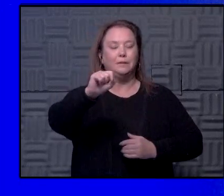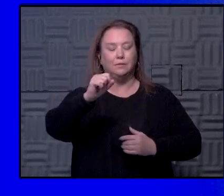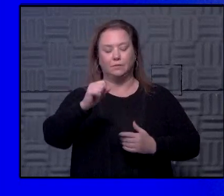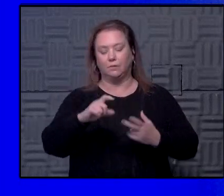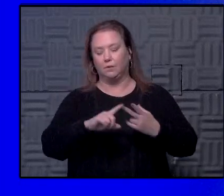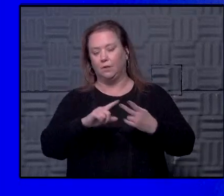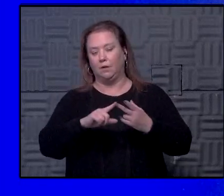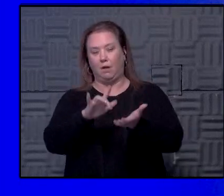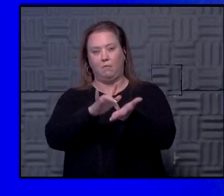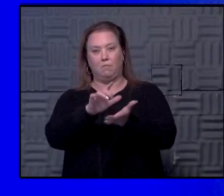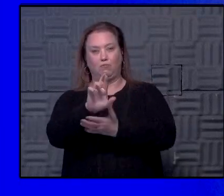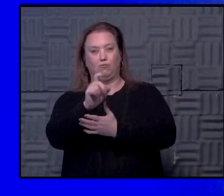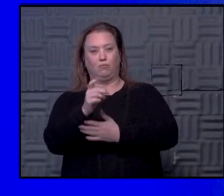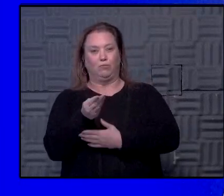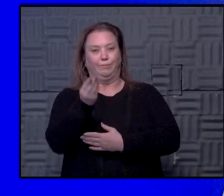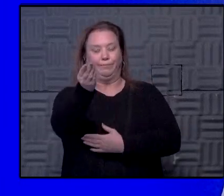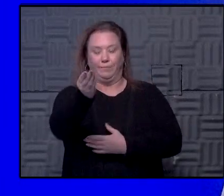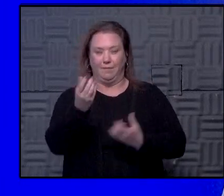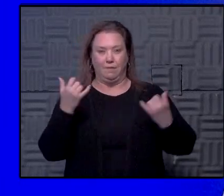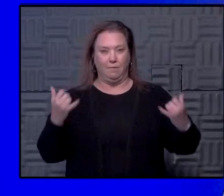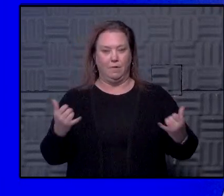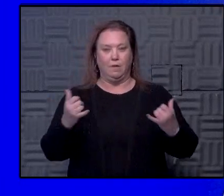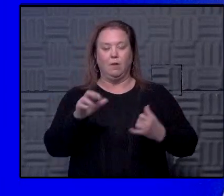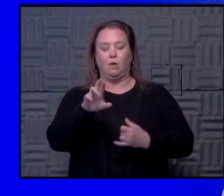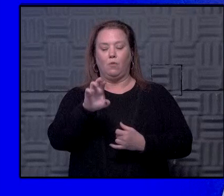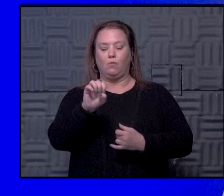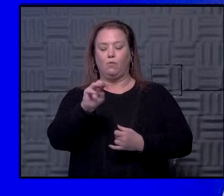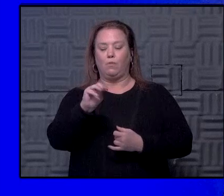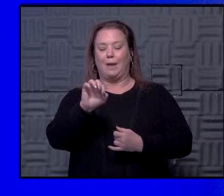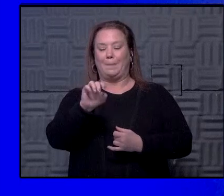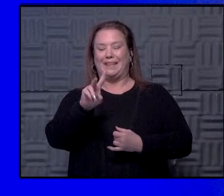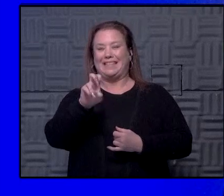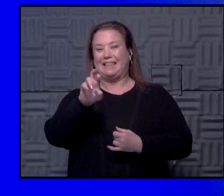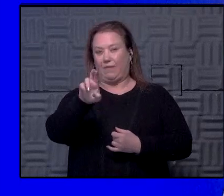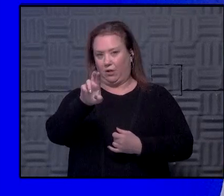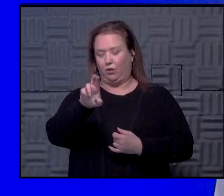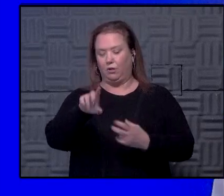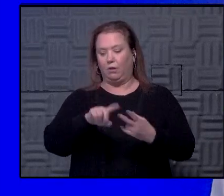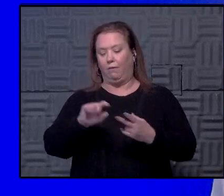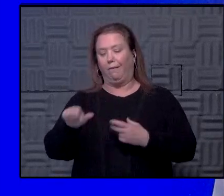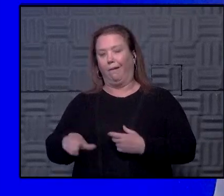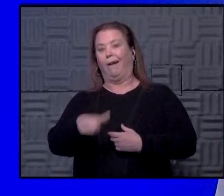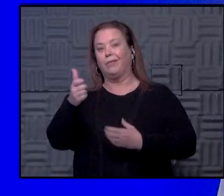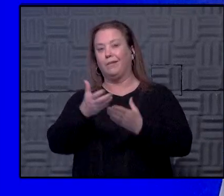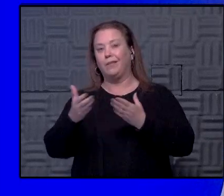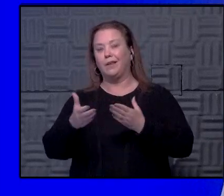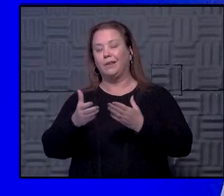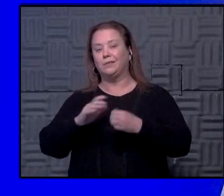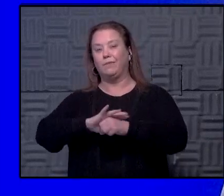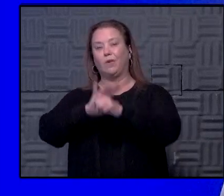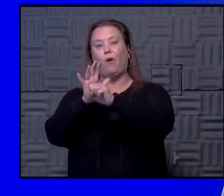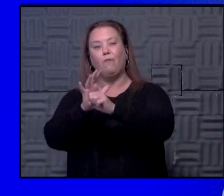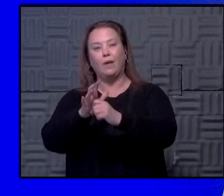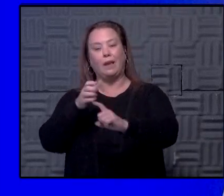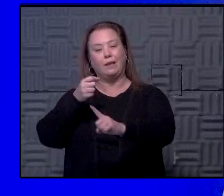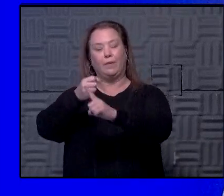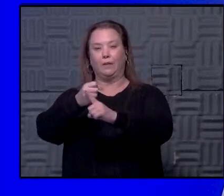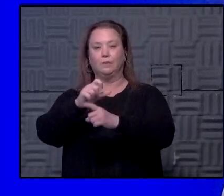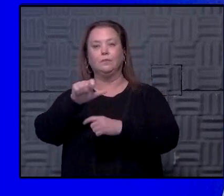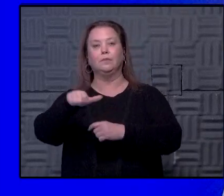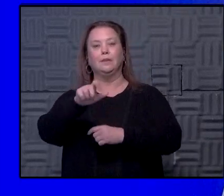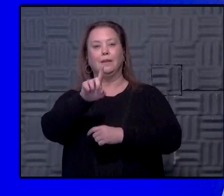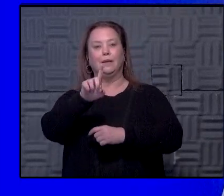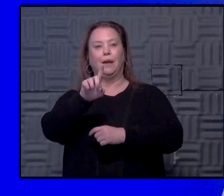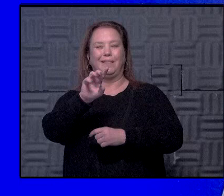you can get a prescription for. But right now we have remdesivir. The other things that we use to help treat COVID-19 and its effects, again, are